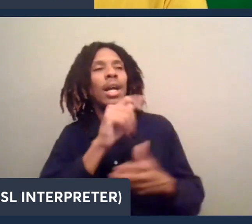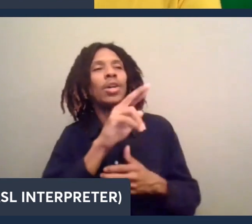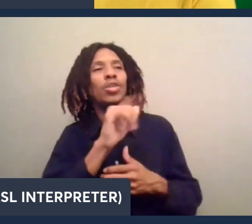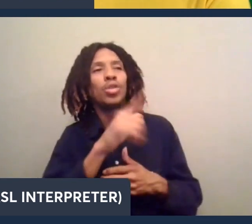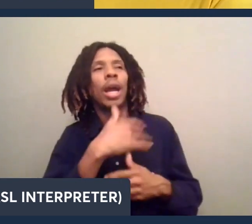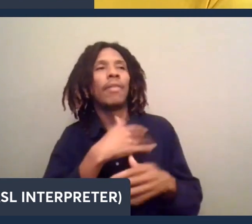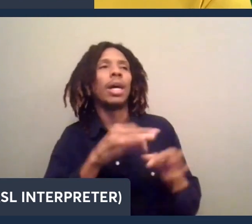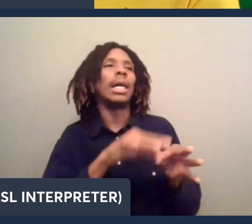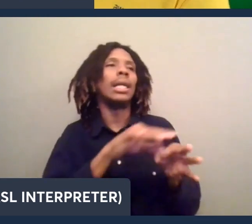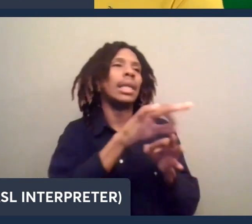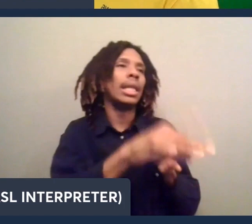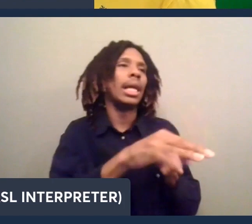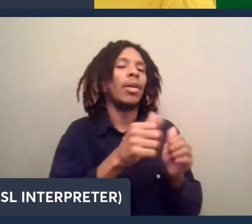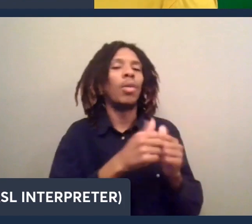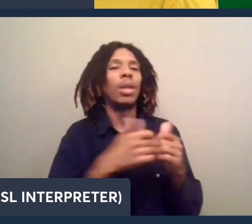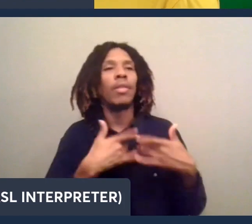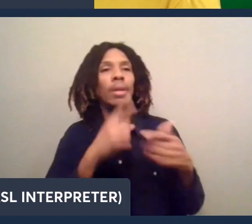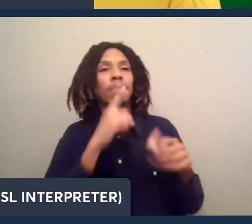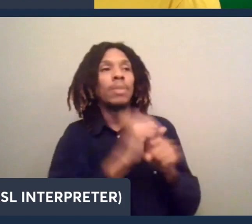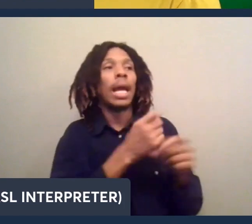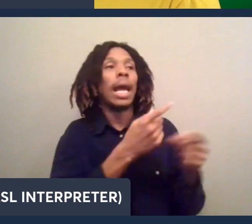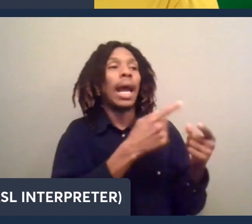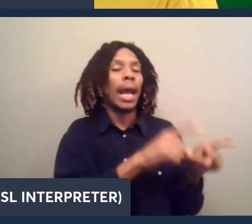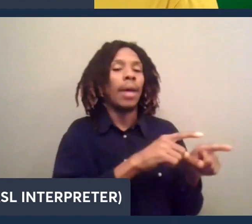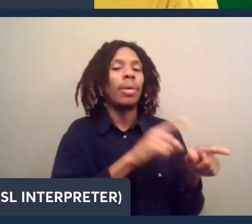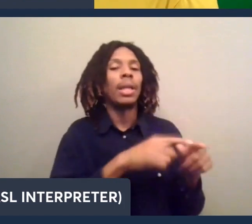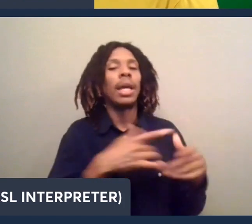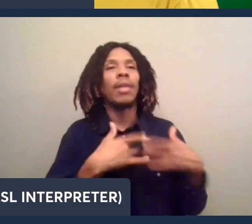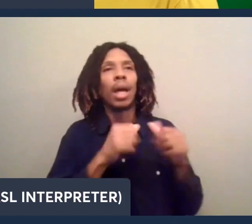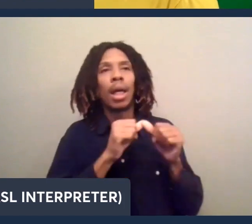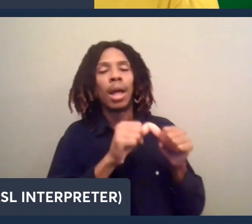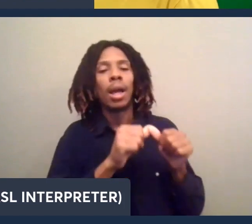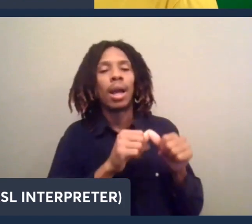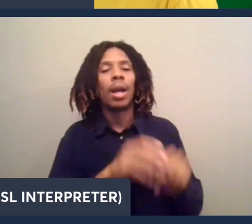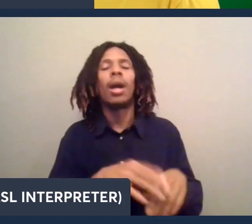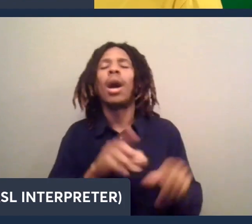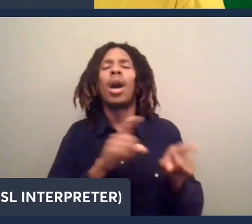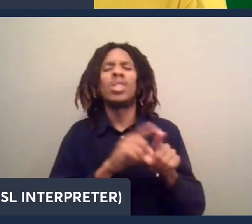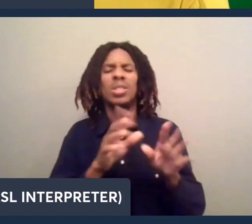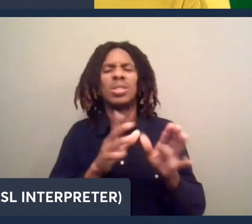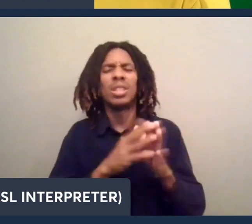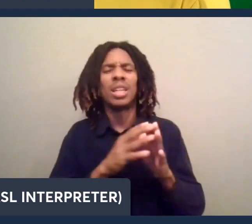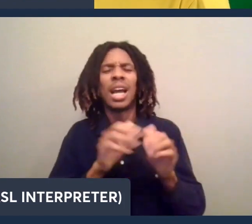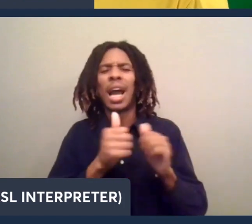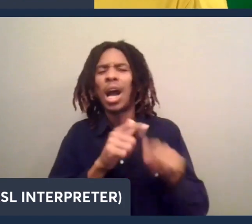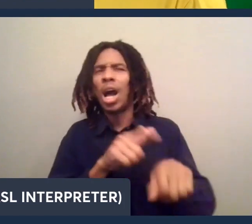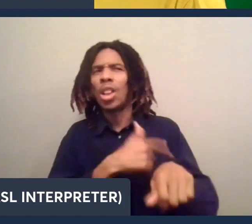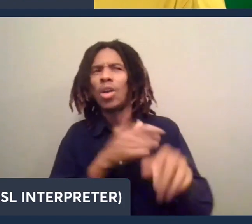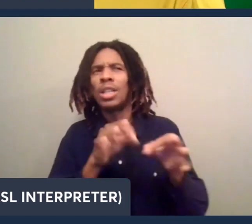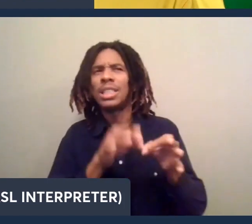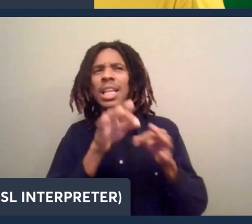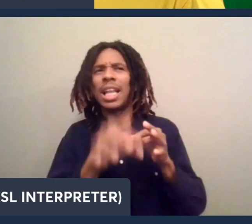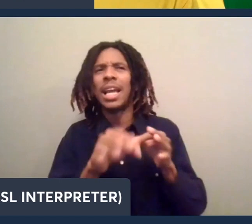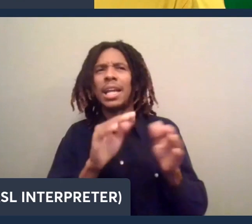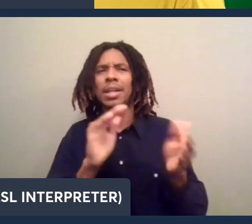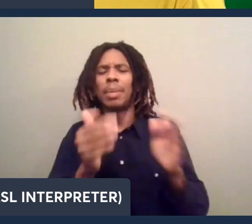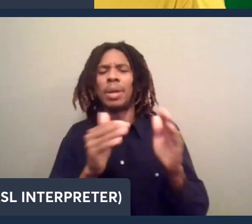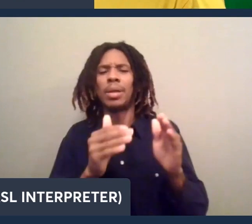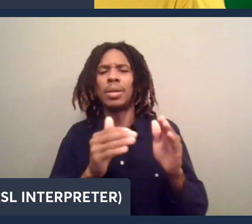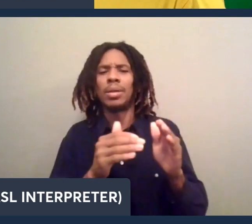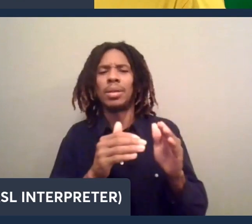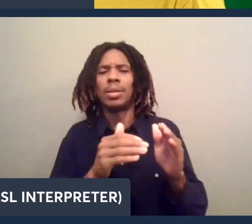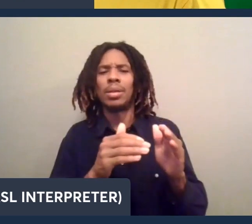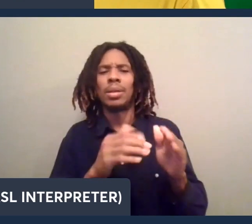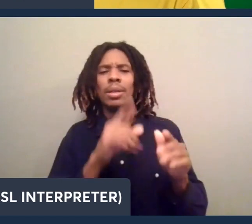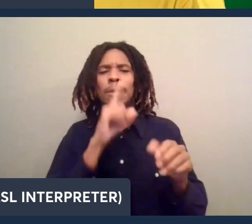between an event actually happening and that event going on. And speaking of that delay, how long is the delay between the